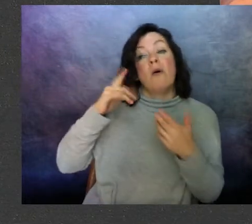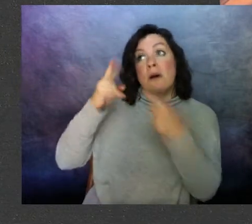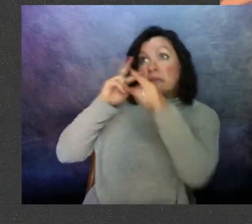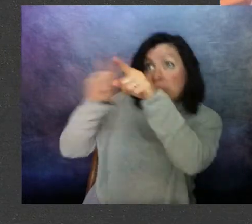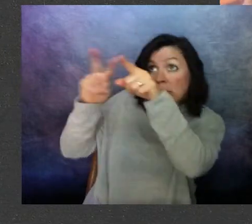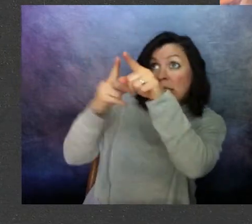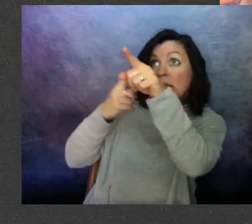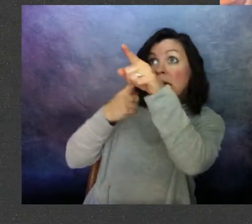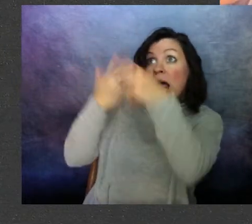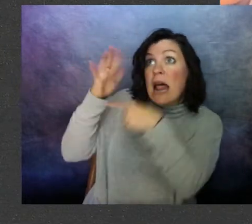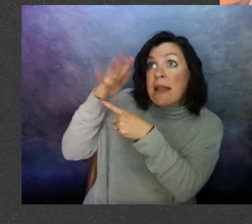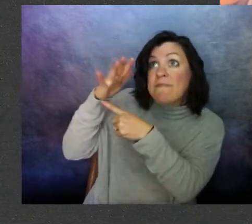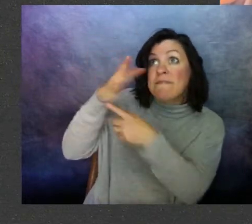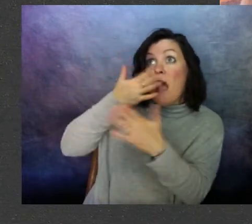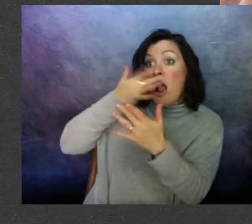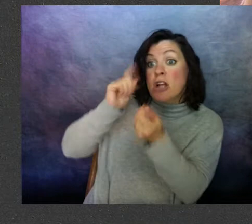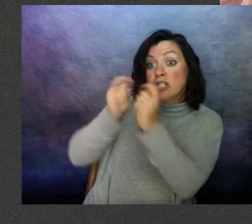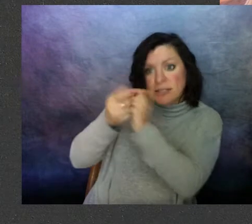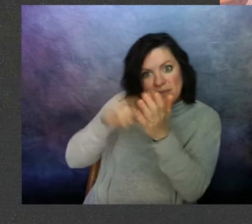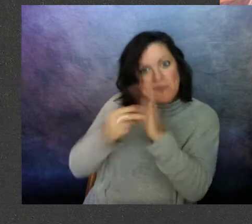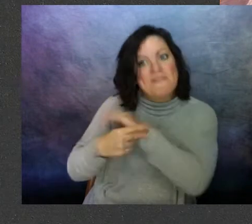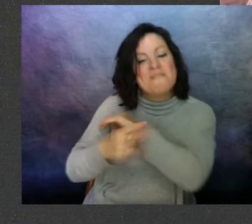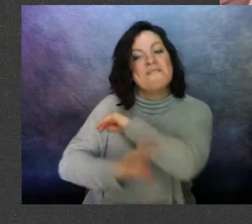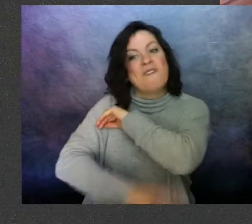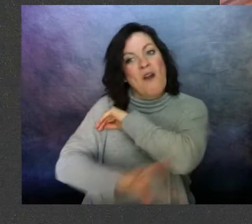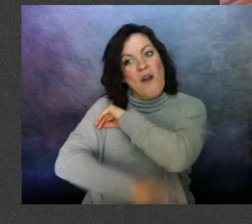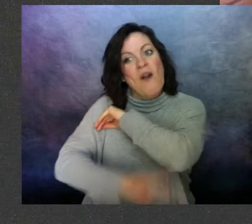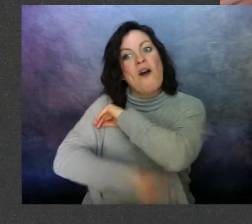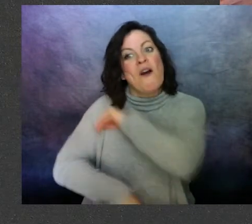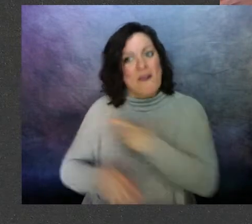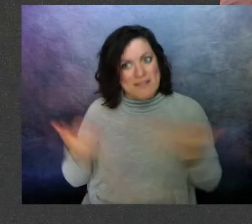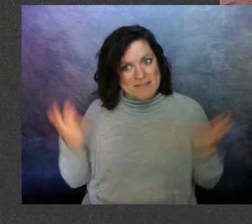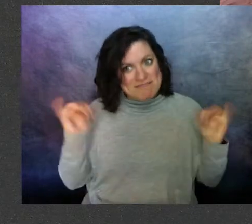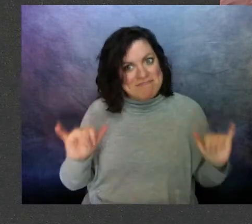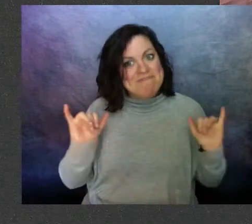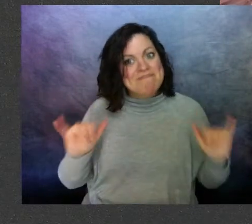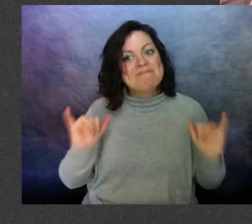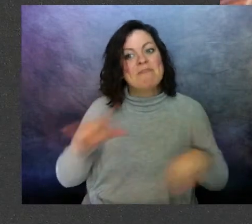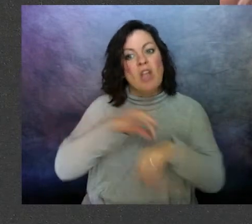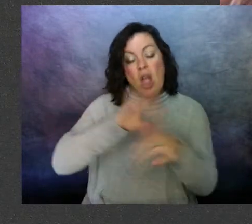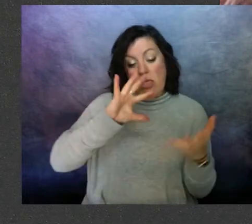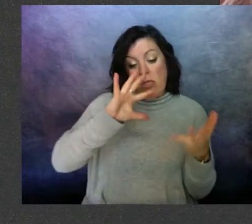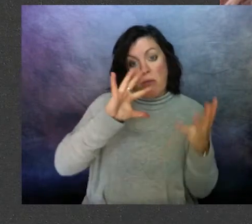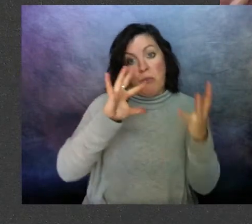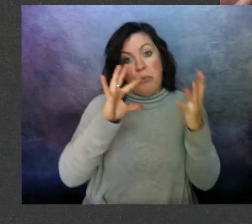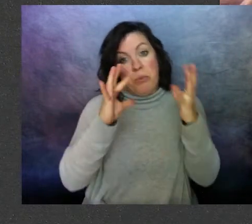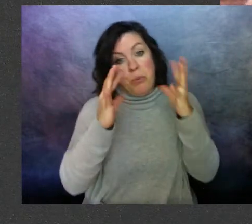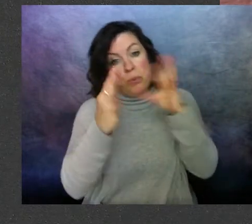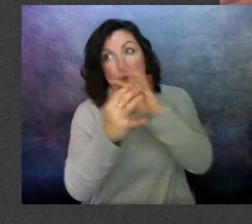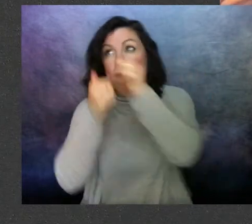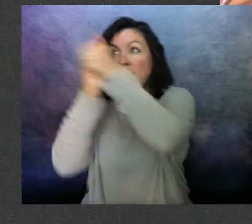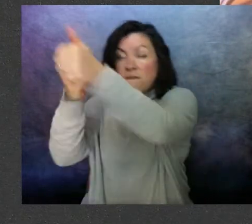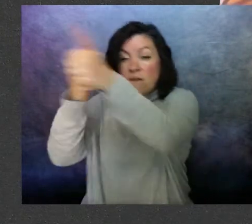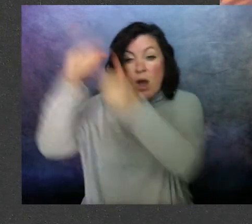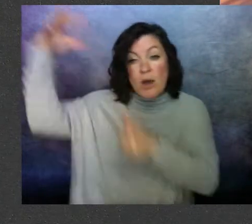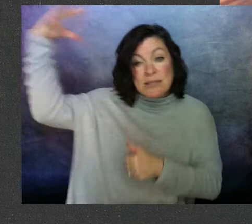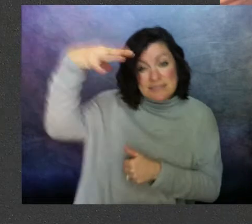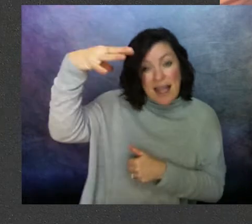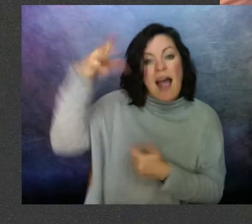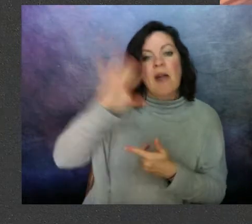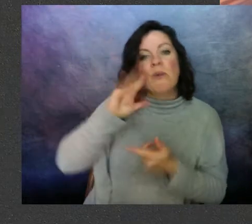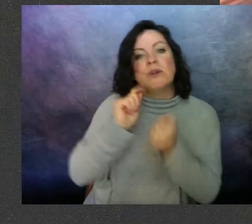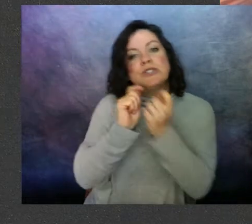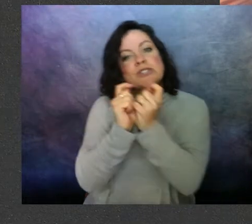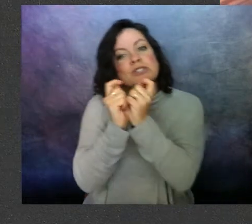weather and the trees and why the leaves fall off and show us those hidden colors underneath. We had a lot of fun being silly